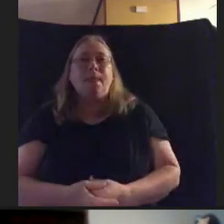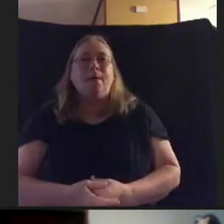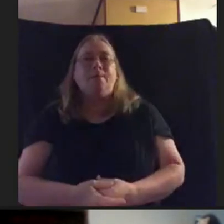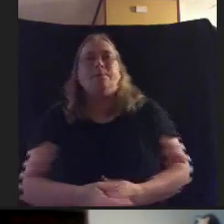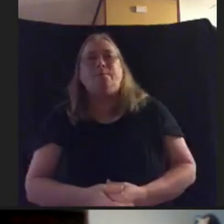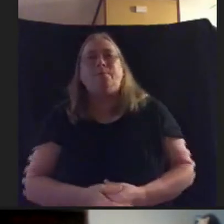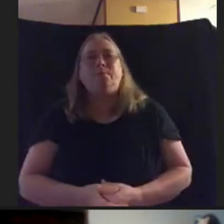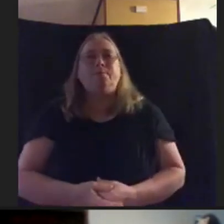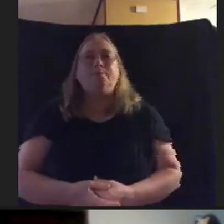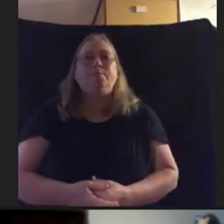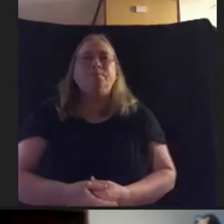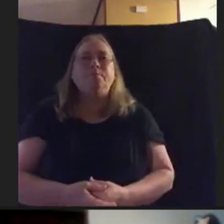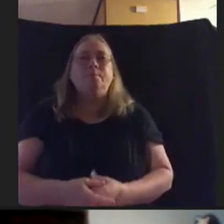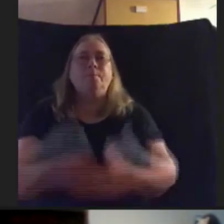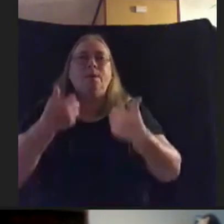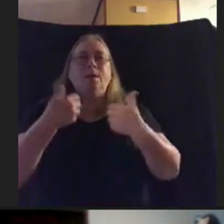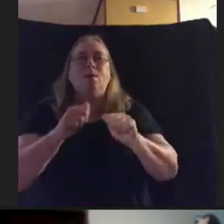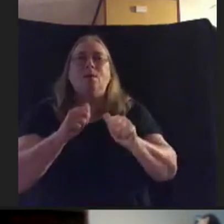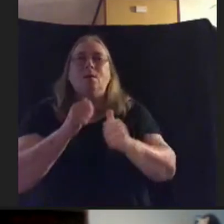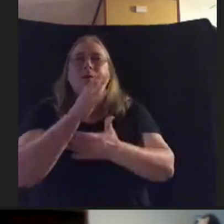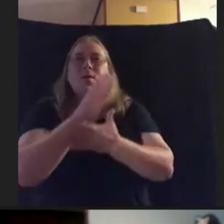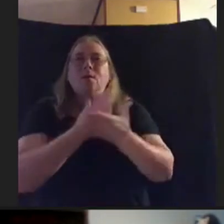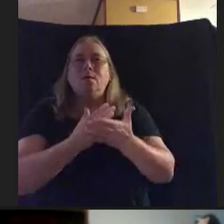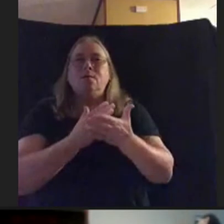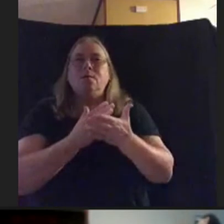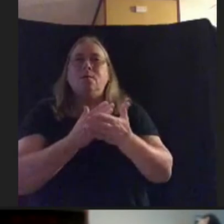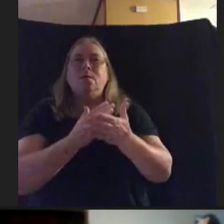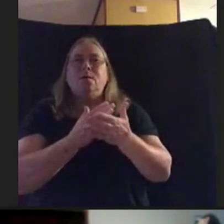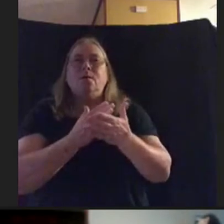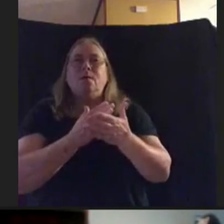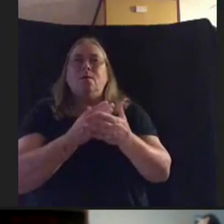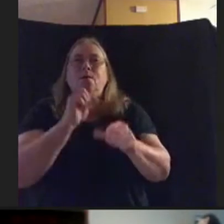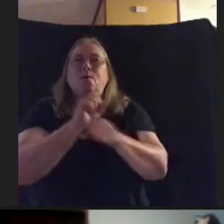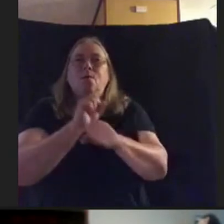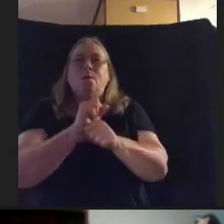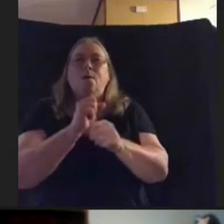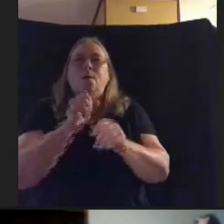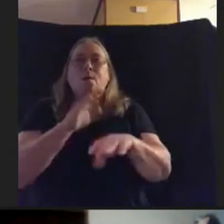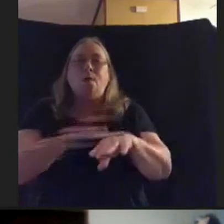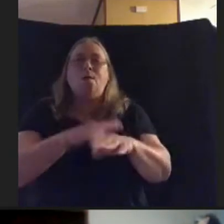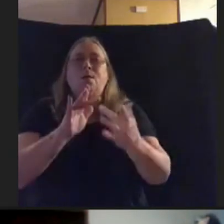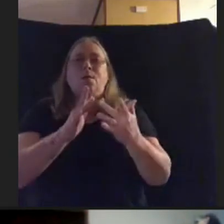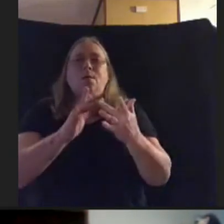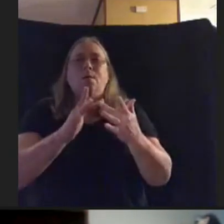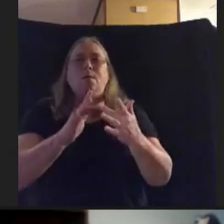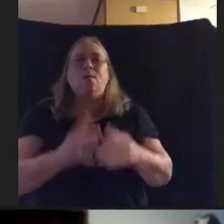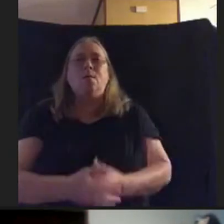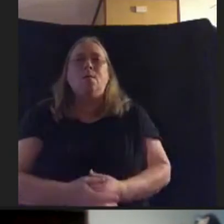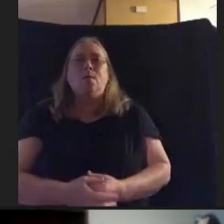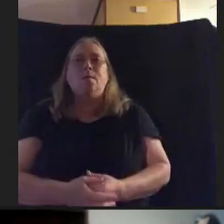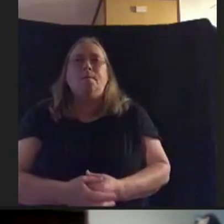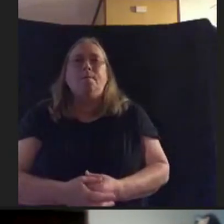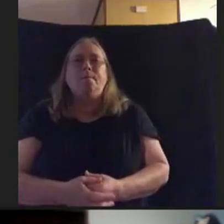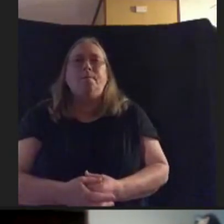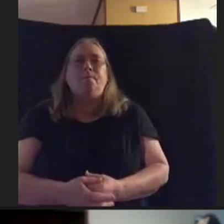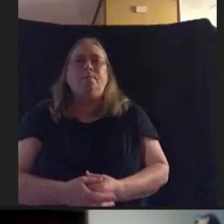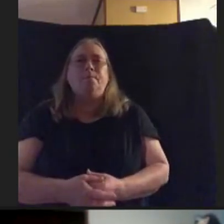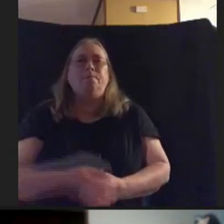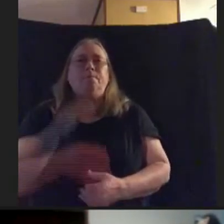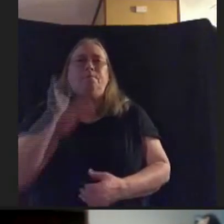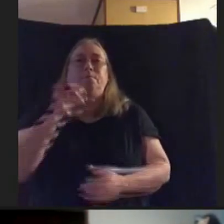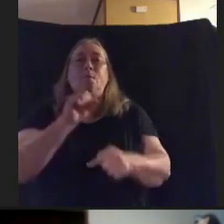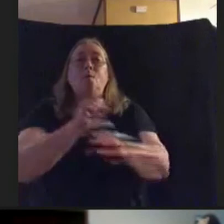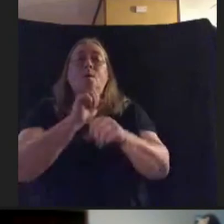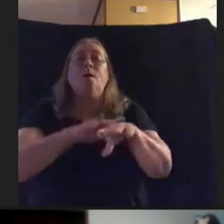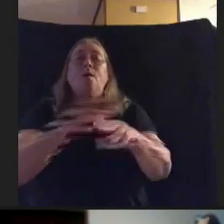Rather than trying to do some sort of advanced algorithm for people to work through on the website, if you don't fit one of those main conditions, we really recommend you to get with your